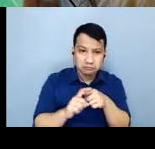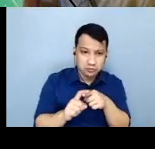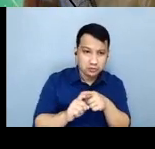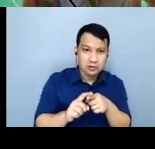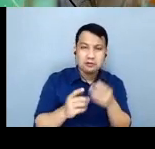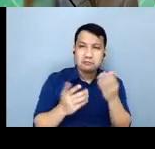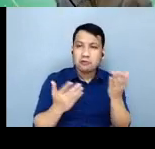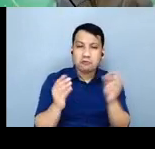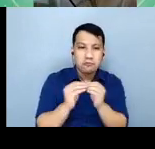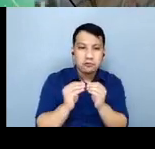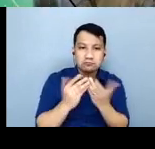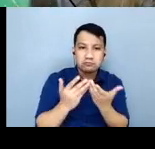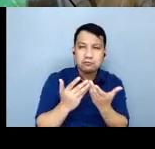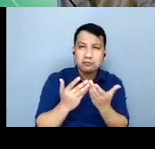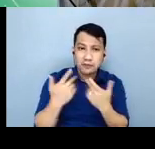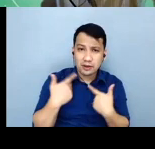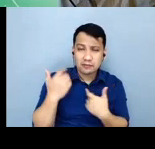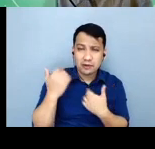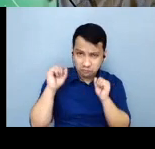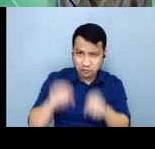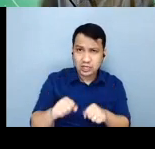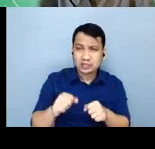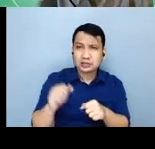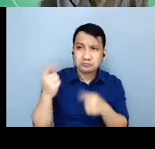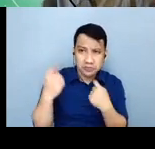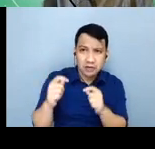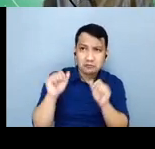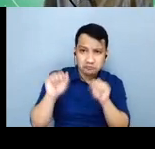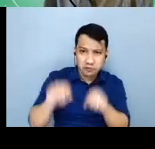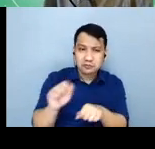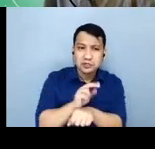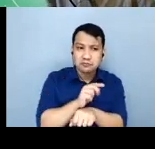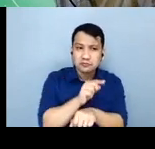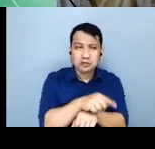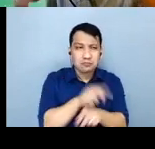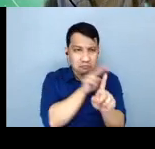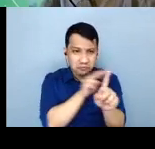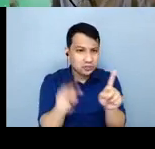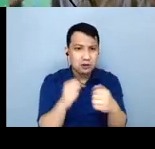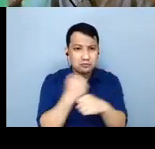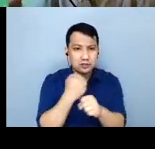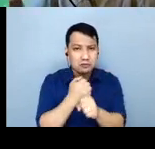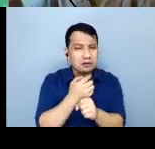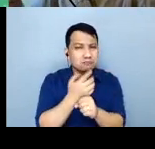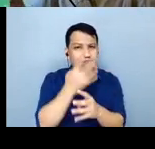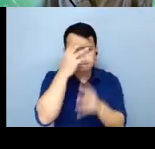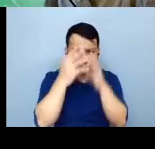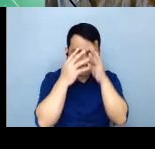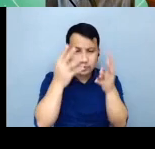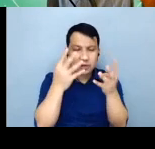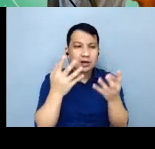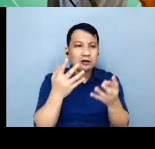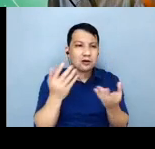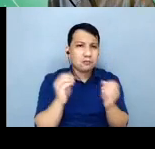That there are actually ways that you can continuously try to break these perceptions and create these innovations that